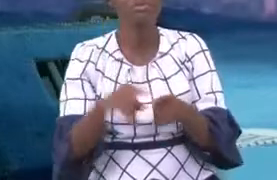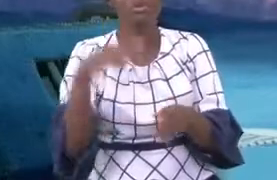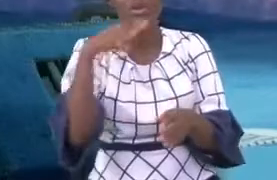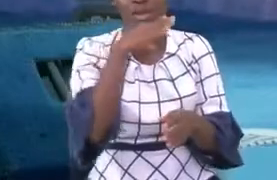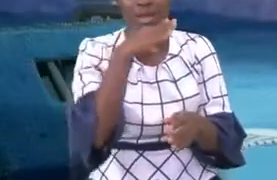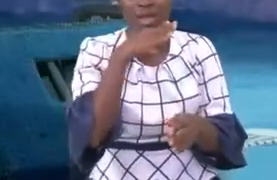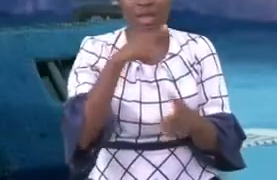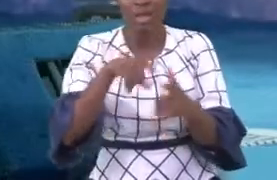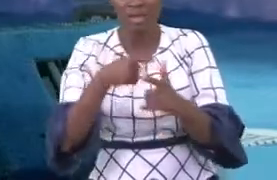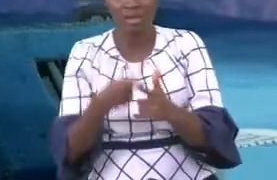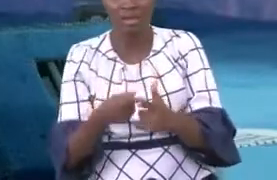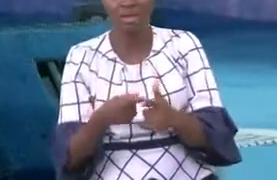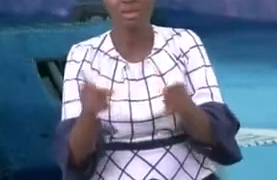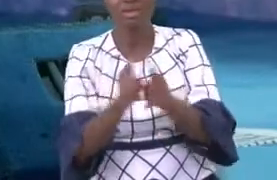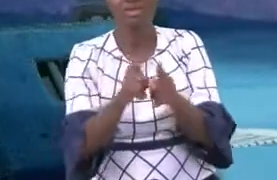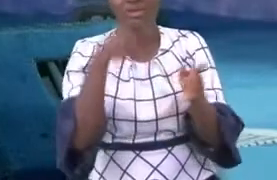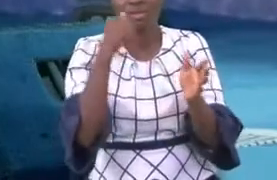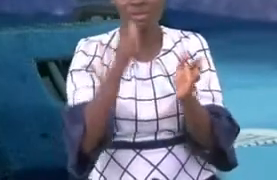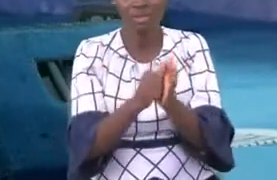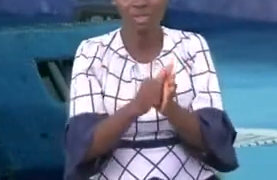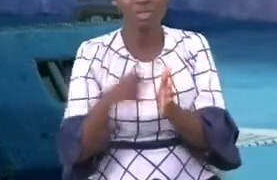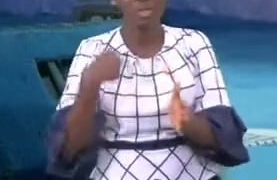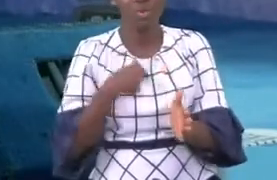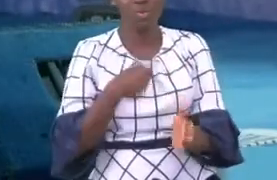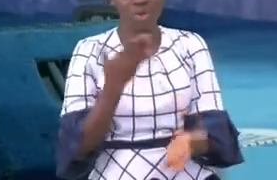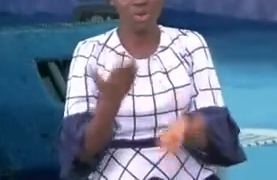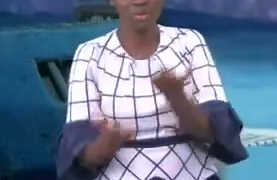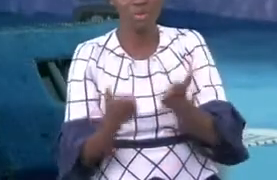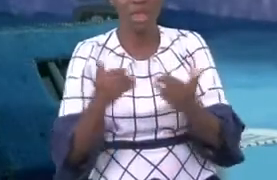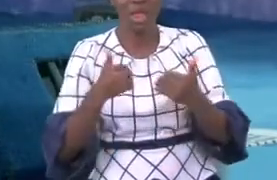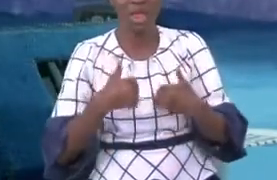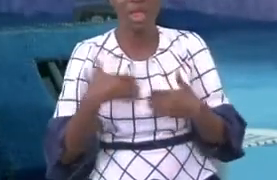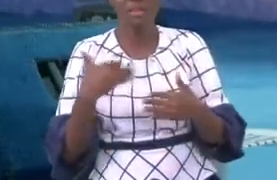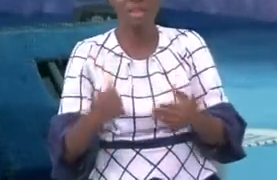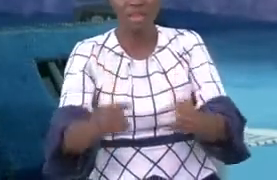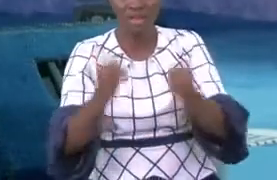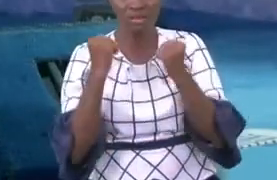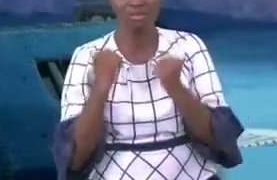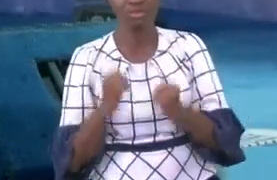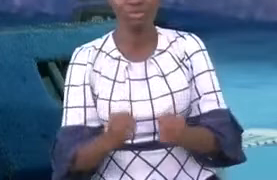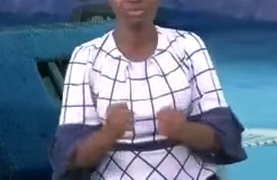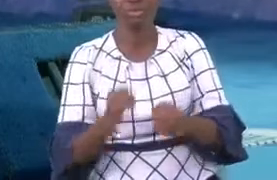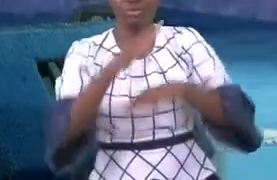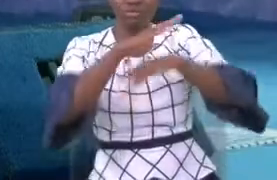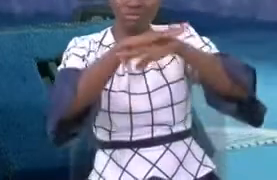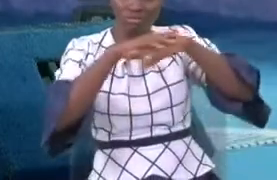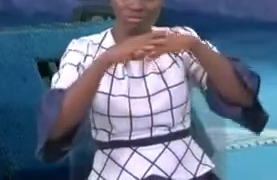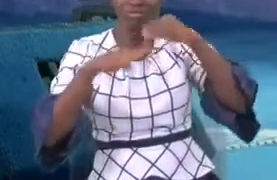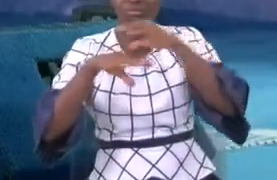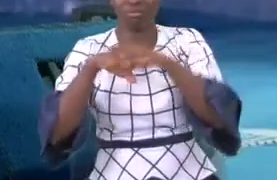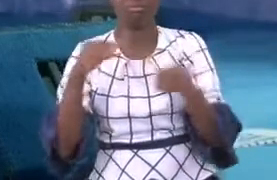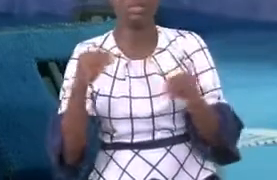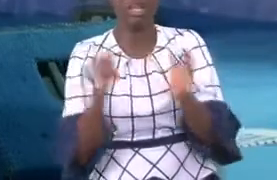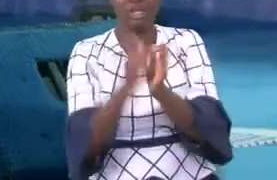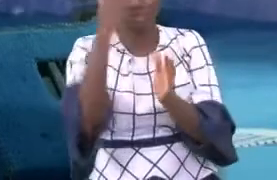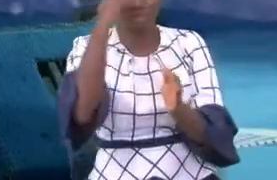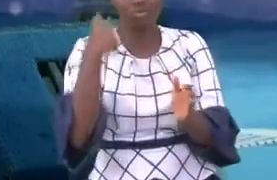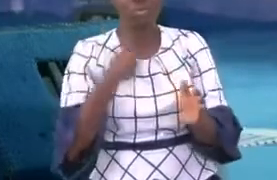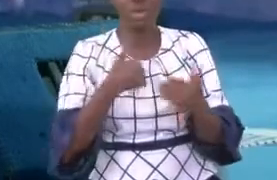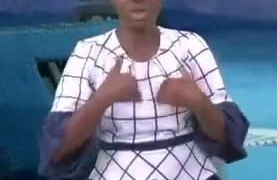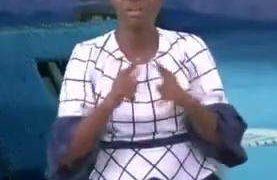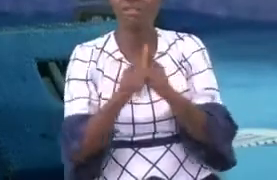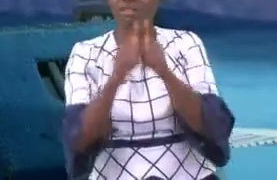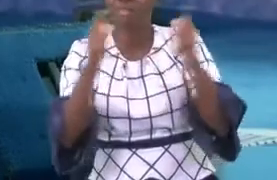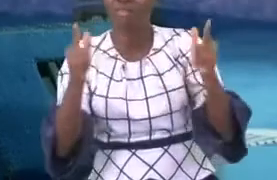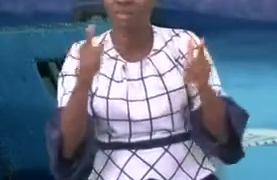strong consolation. That's why we have great faith in God and strong confidence in God, because as he promised that he